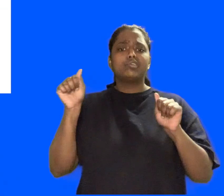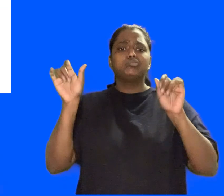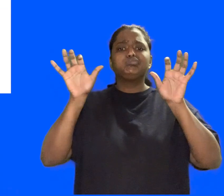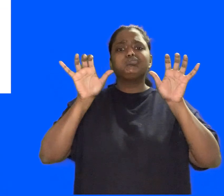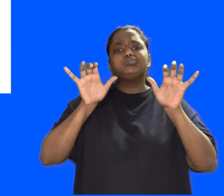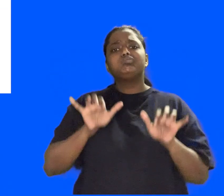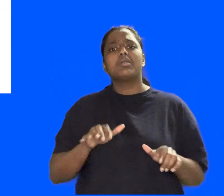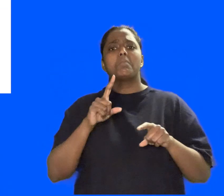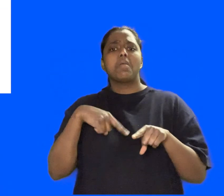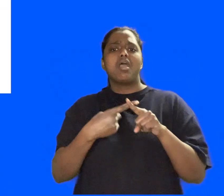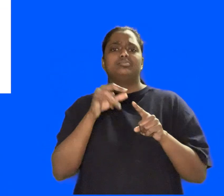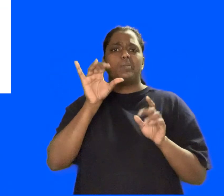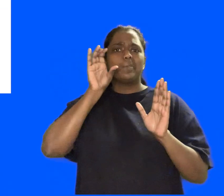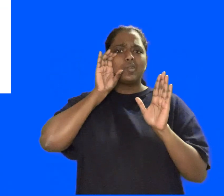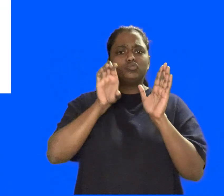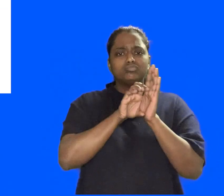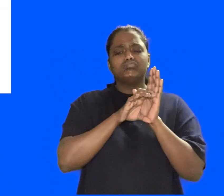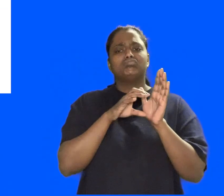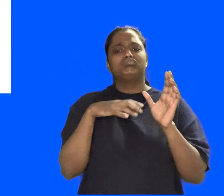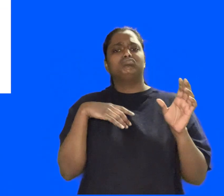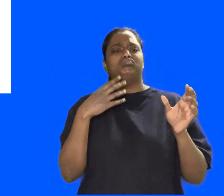with.